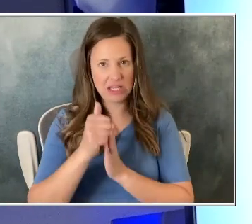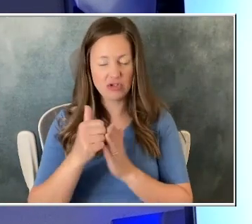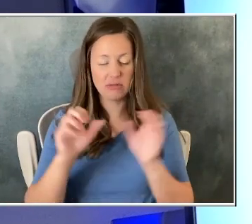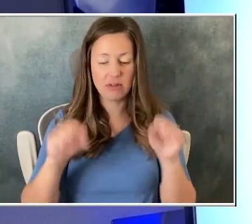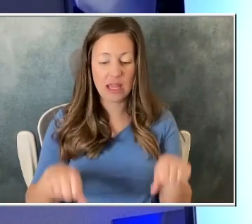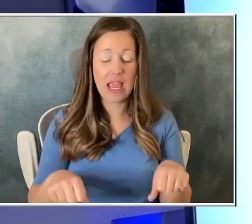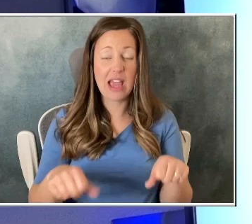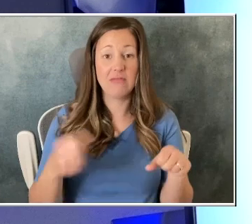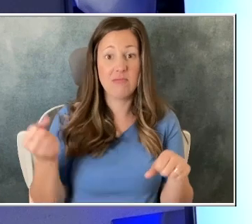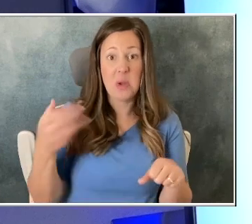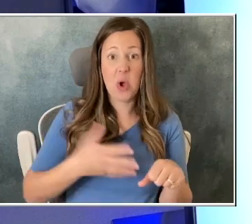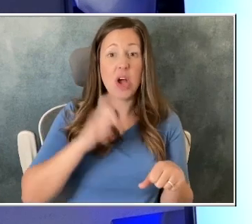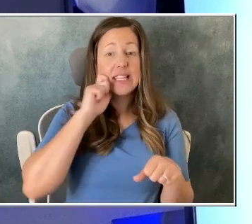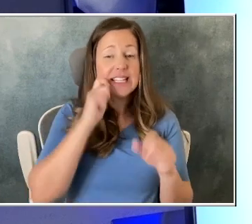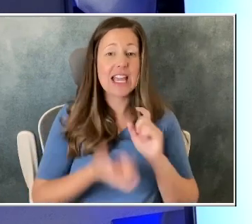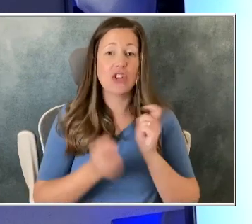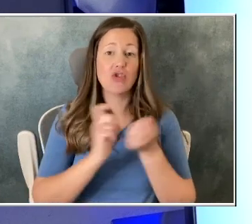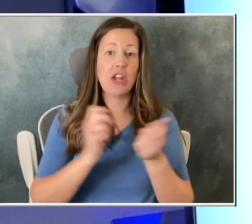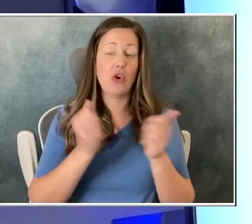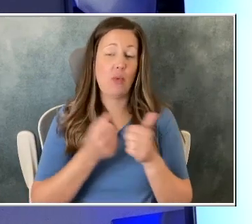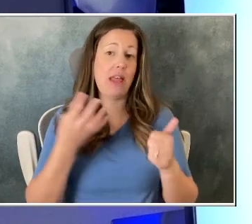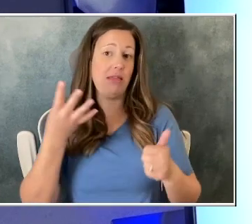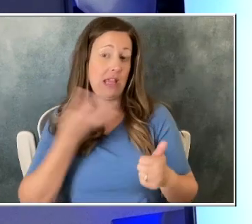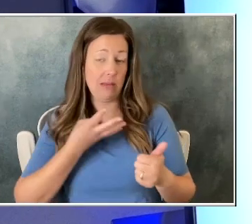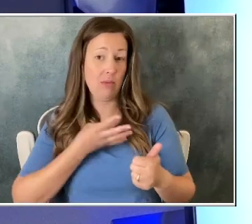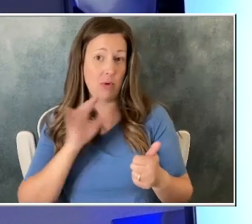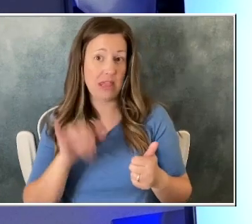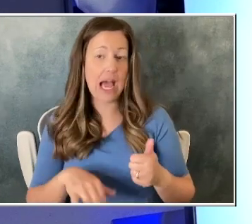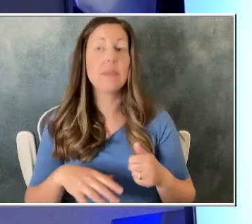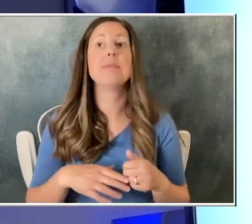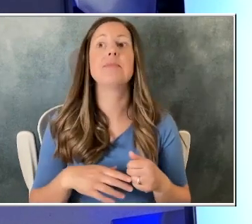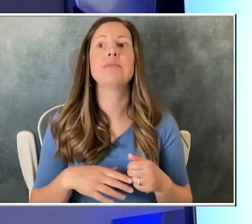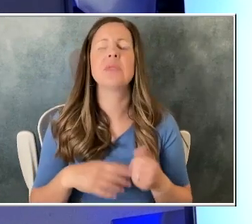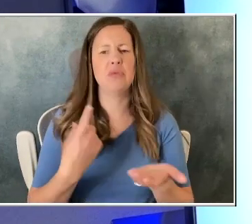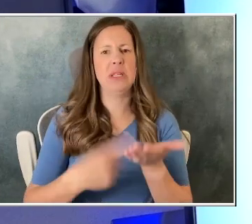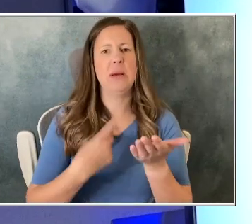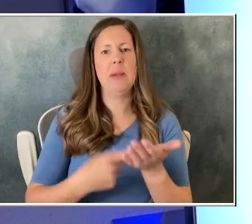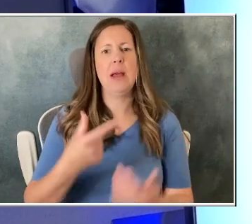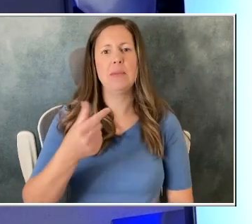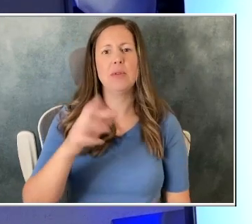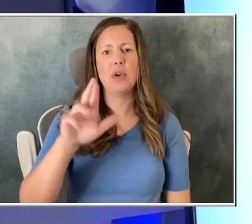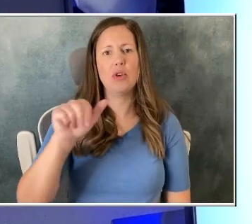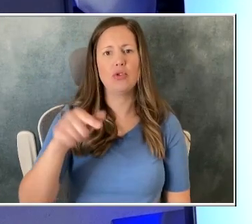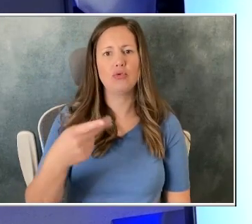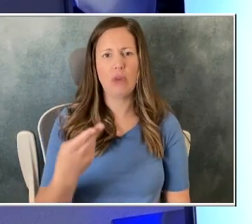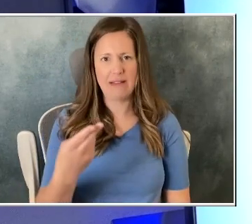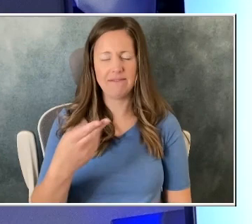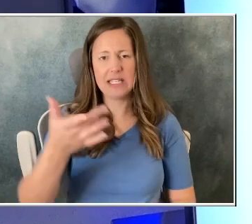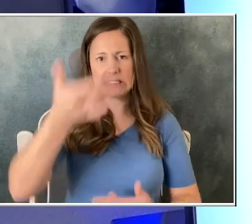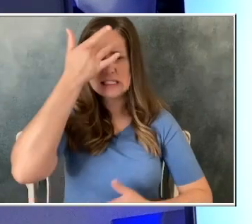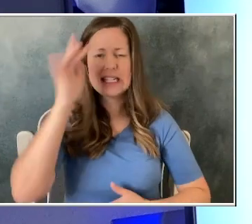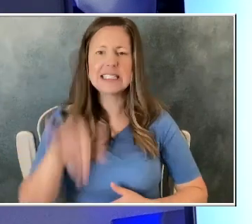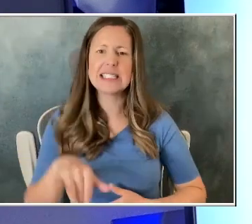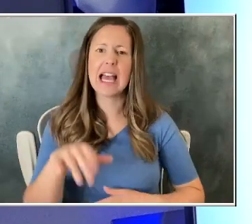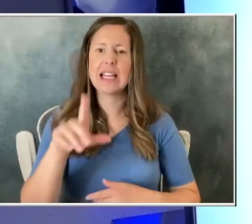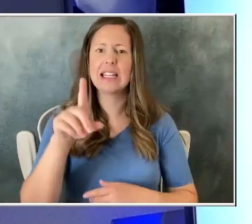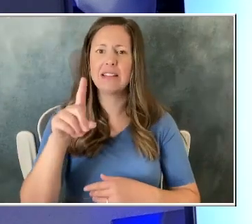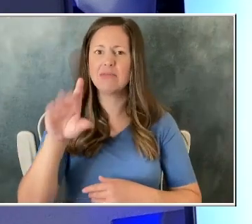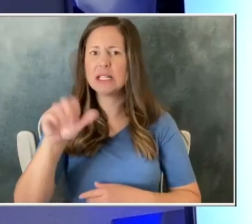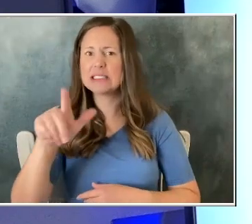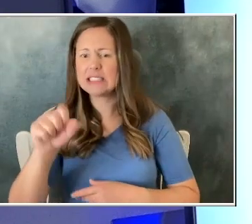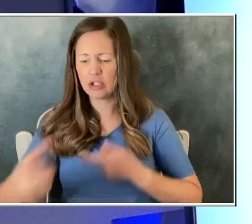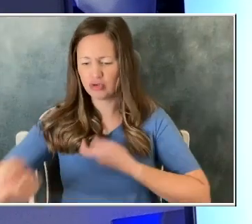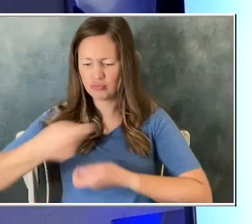graft versus host disease, where the donor cells attack the host cells and that type, it can be the skin. Talk to us about that.